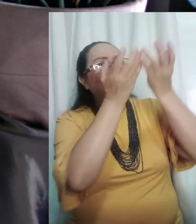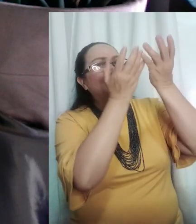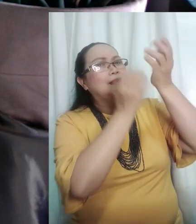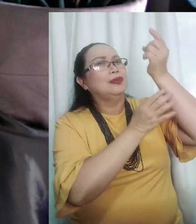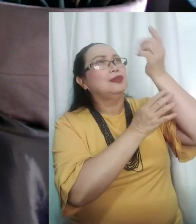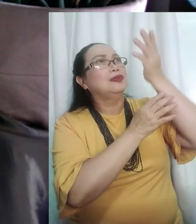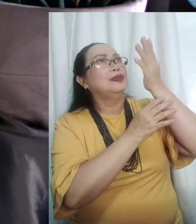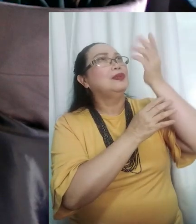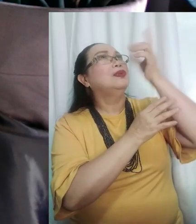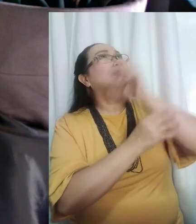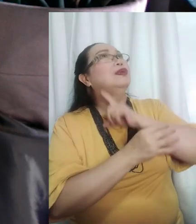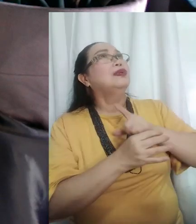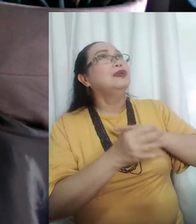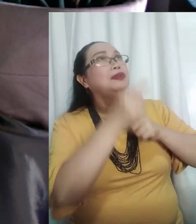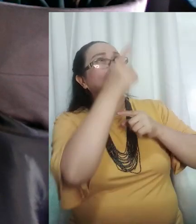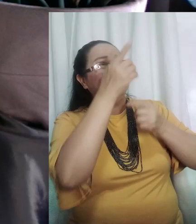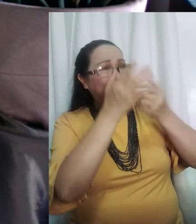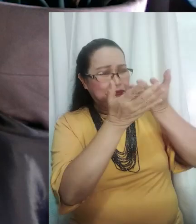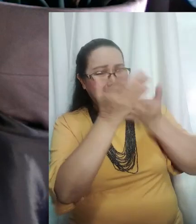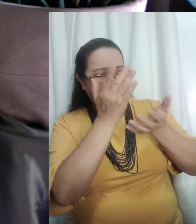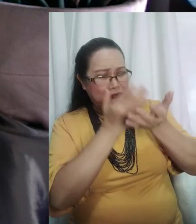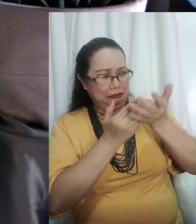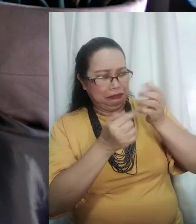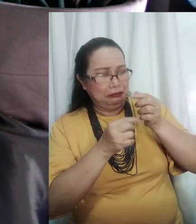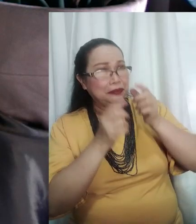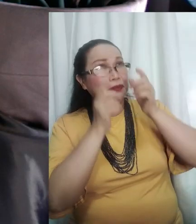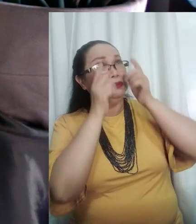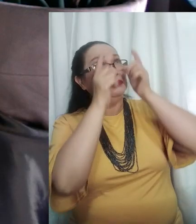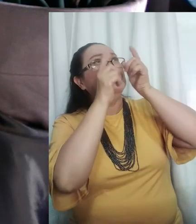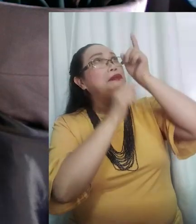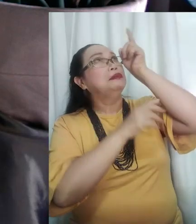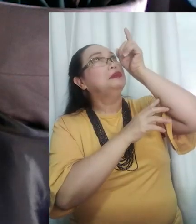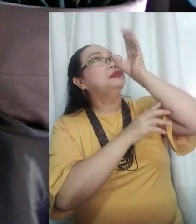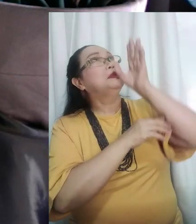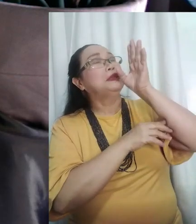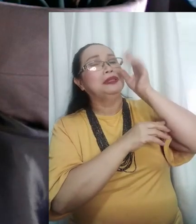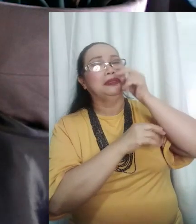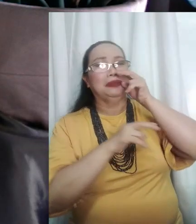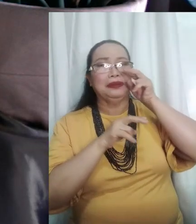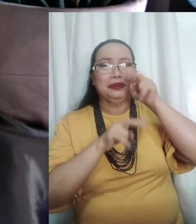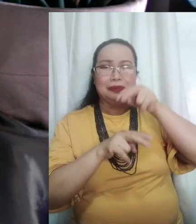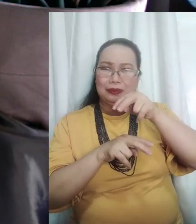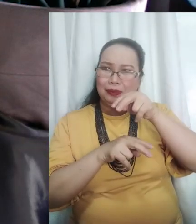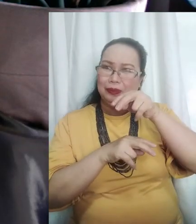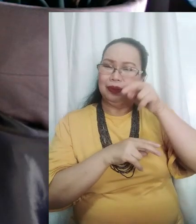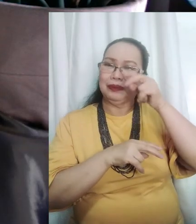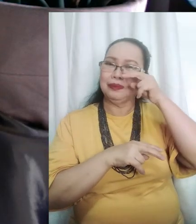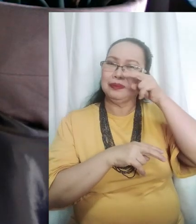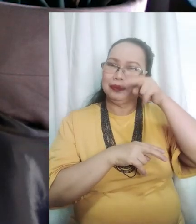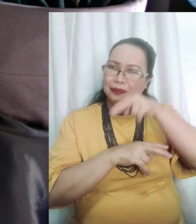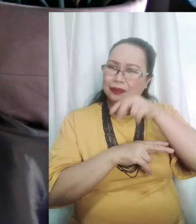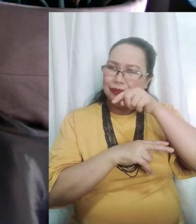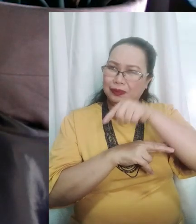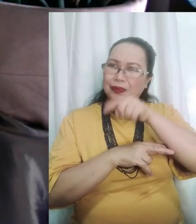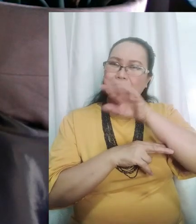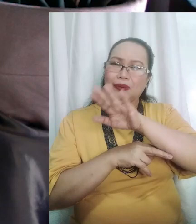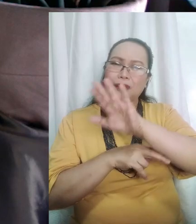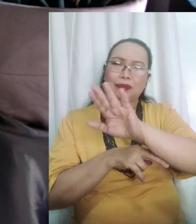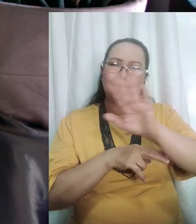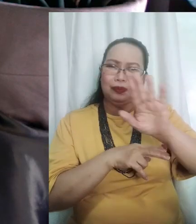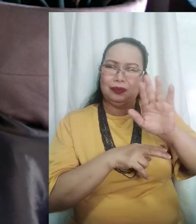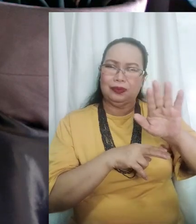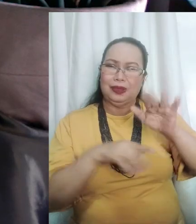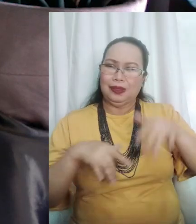Lord. Beloved, look up. He is looking down on